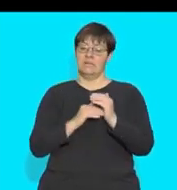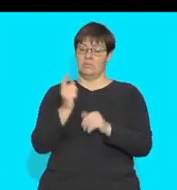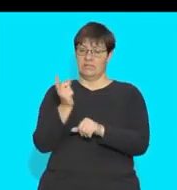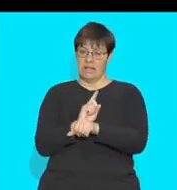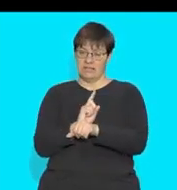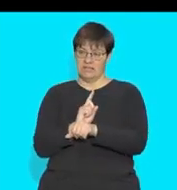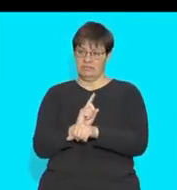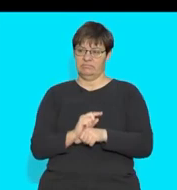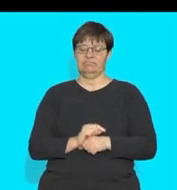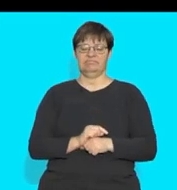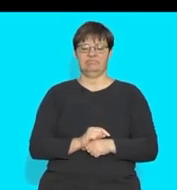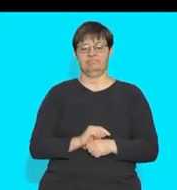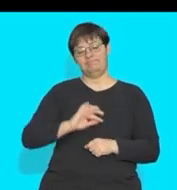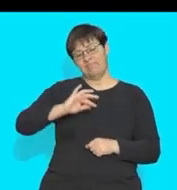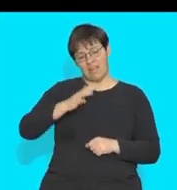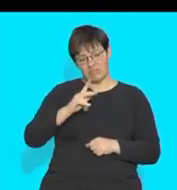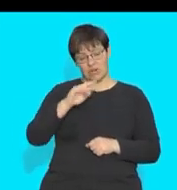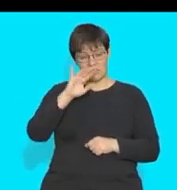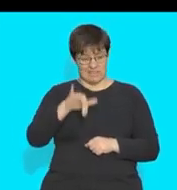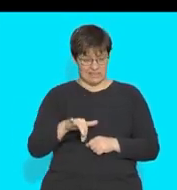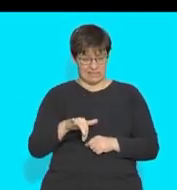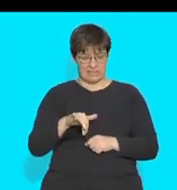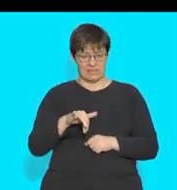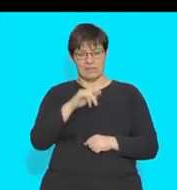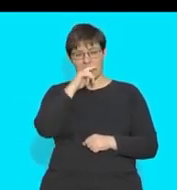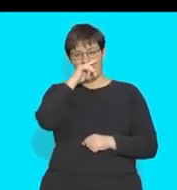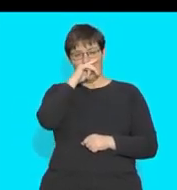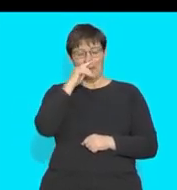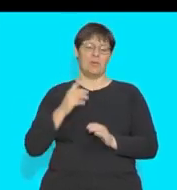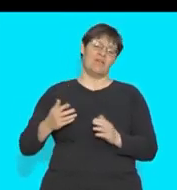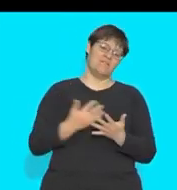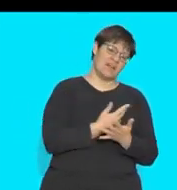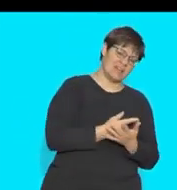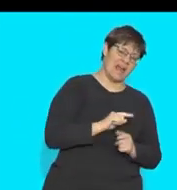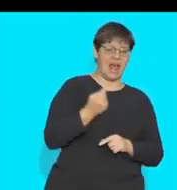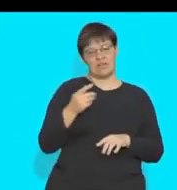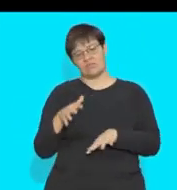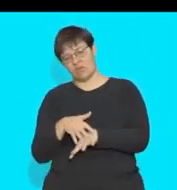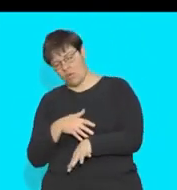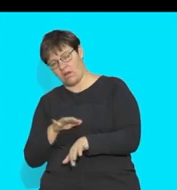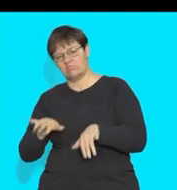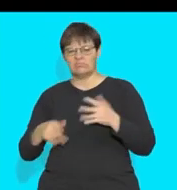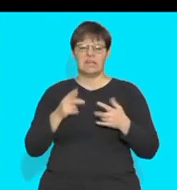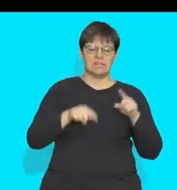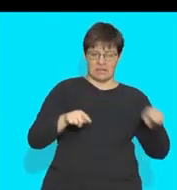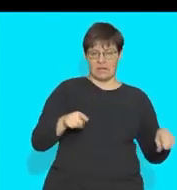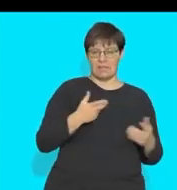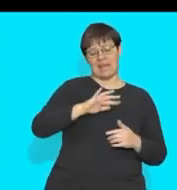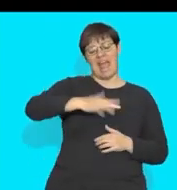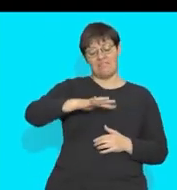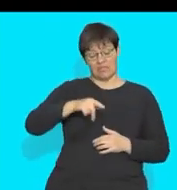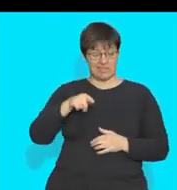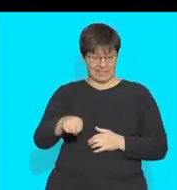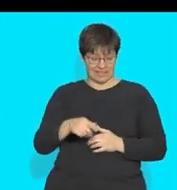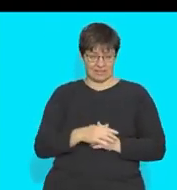So that was his average velocity. At some stages he worked faster than that, in other stages he walked slower than that, but that doesn't